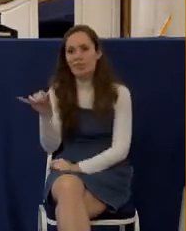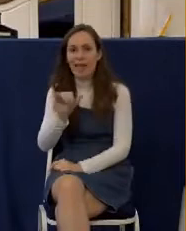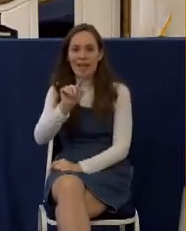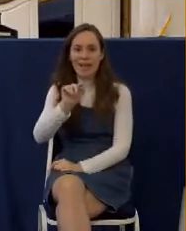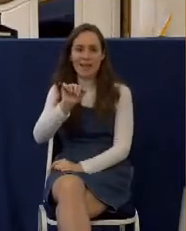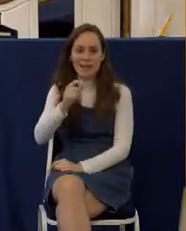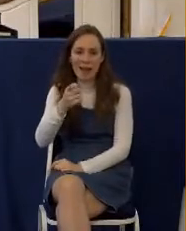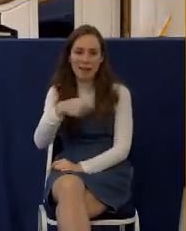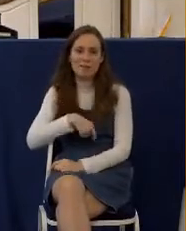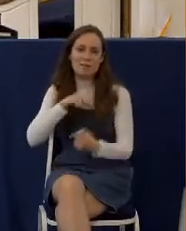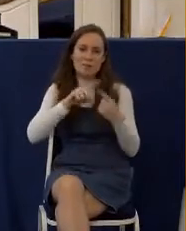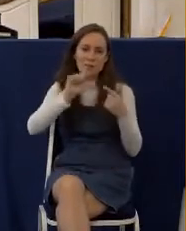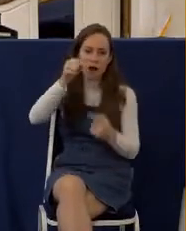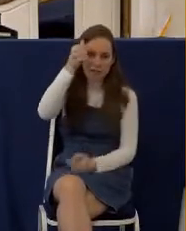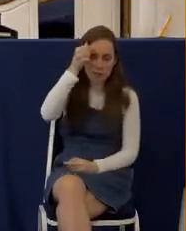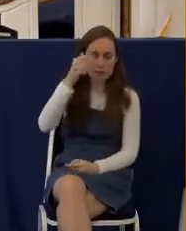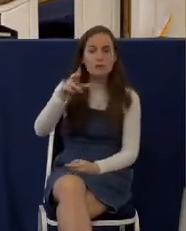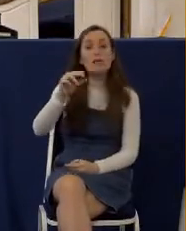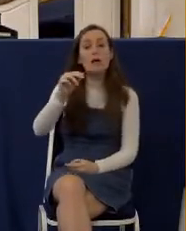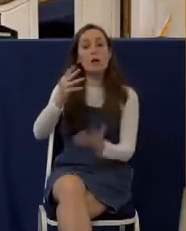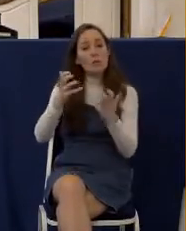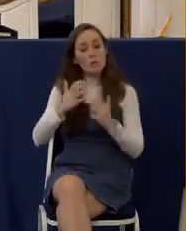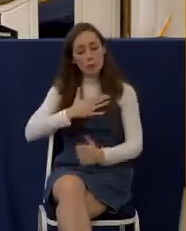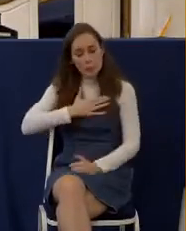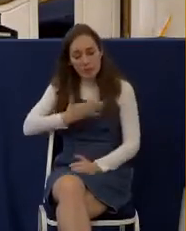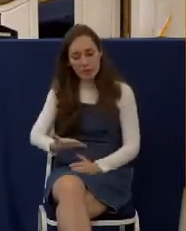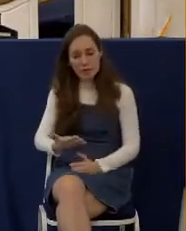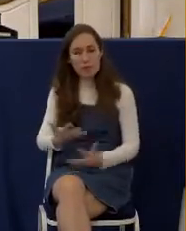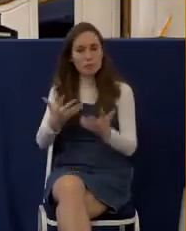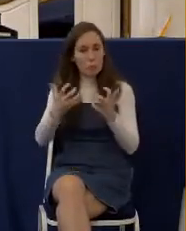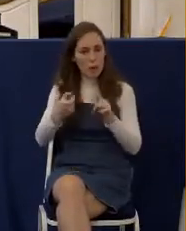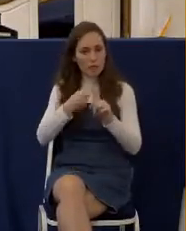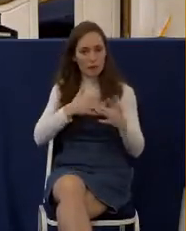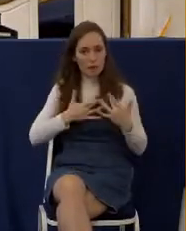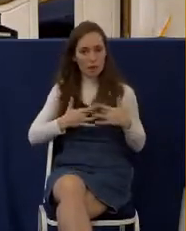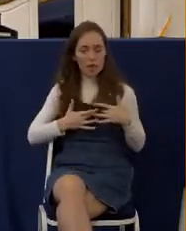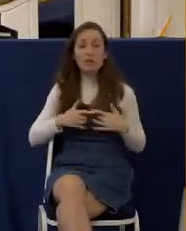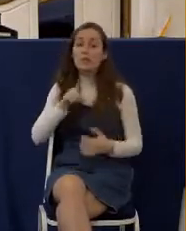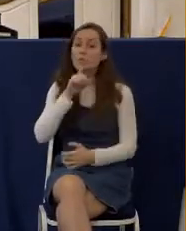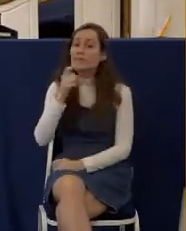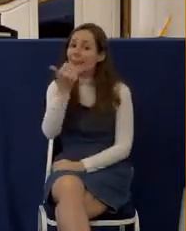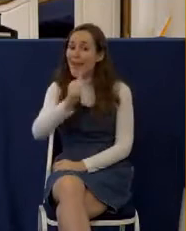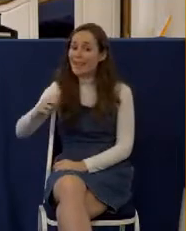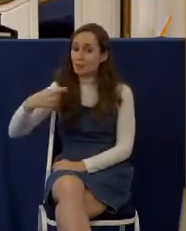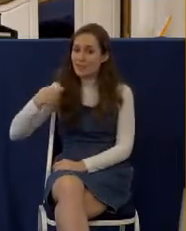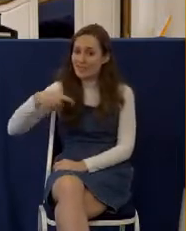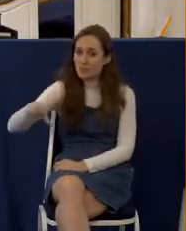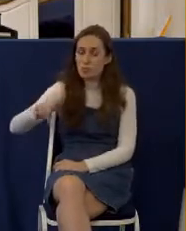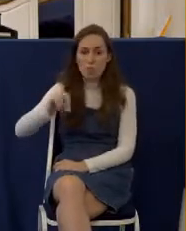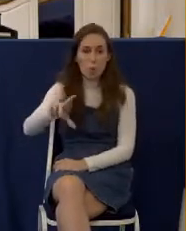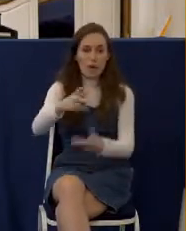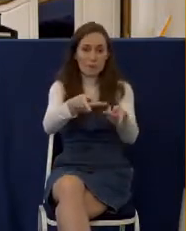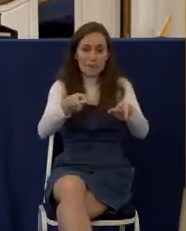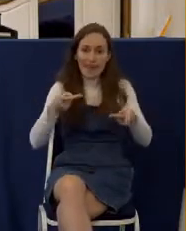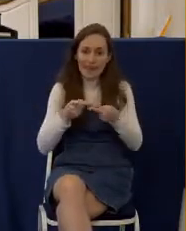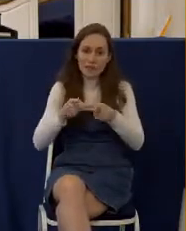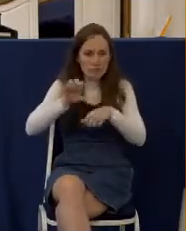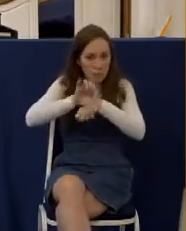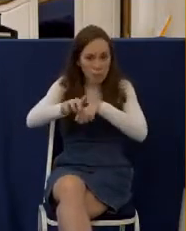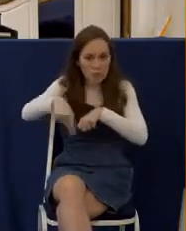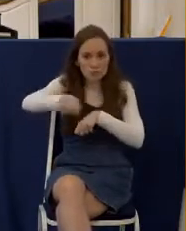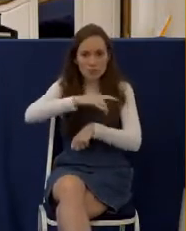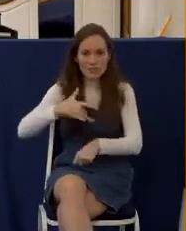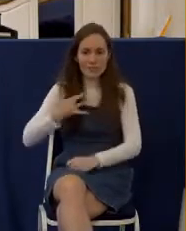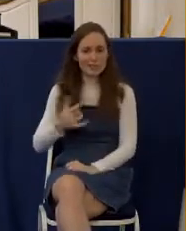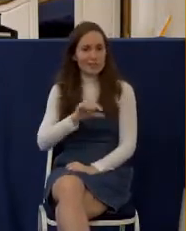be a desire from the heart. And by the way, any religion or institution that makes you give that way, that puts that kind of guilt trip on you,